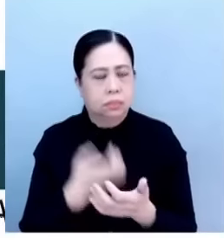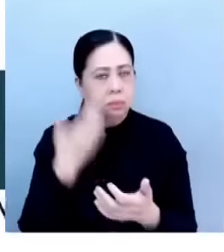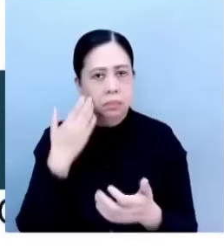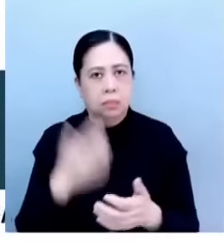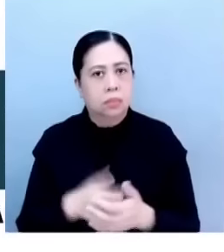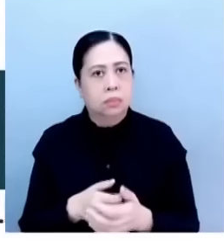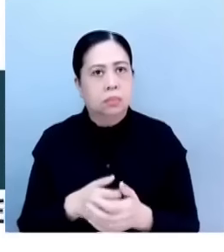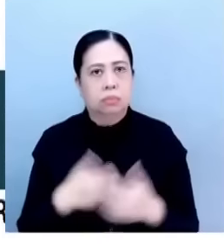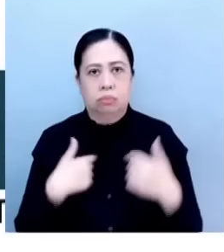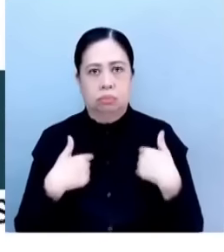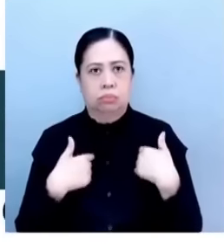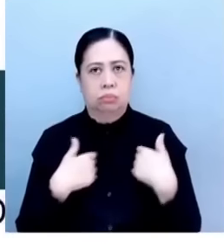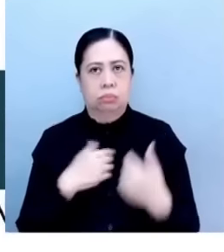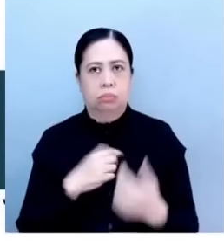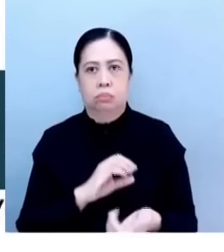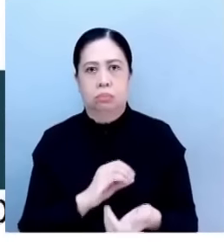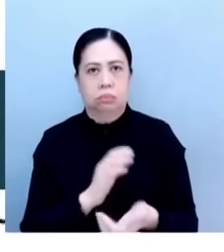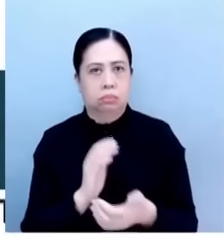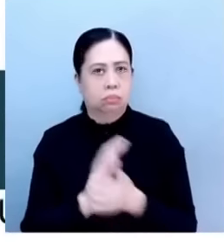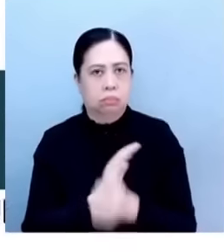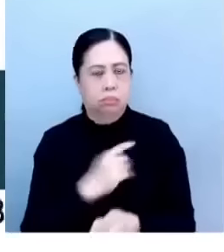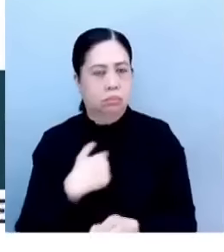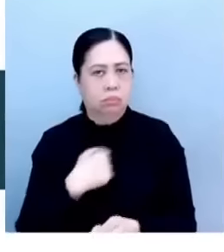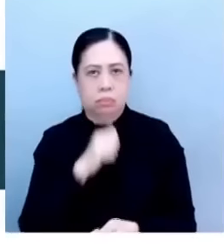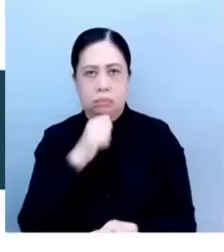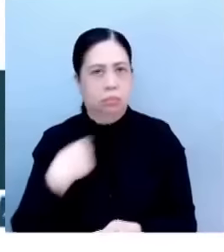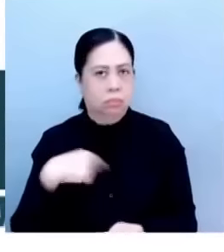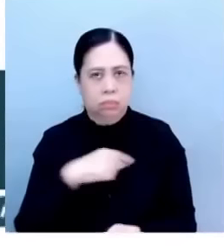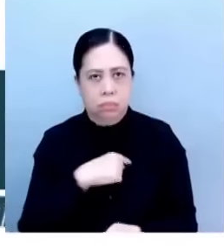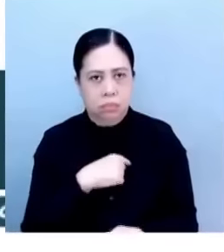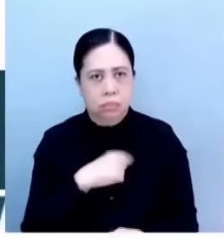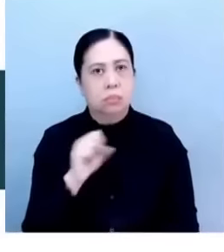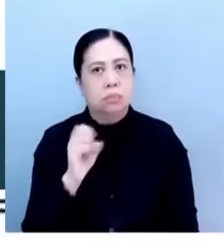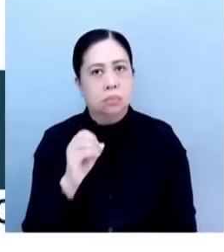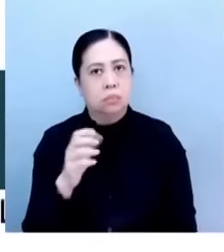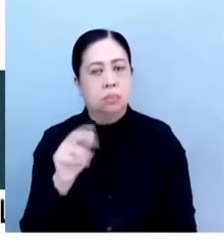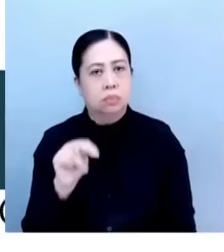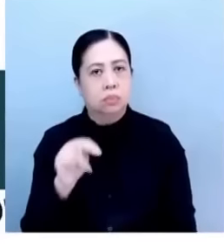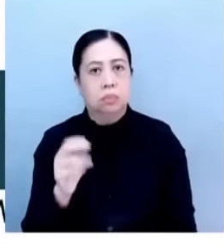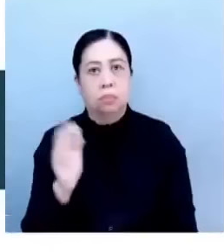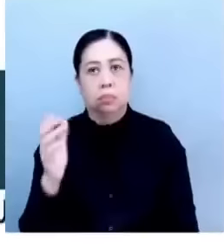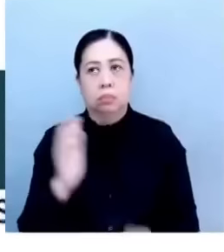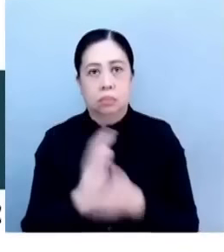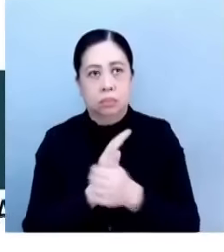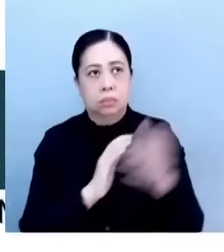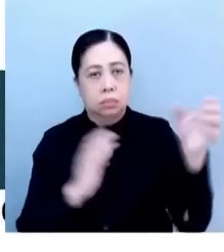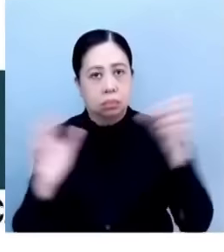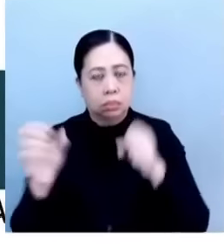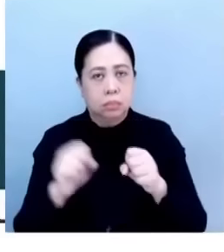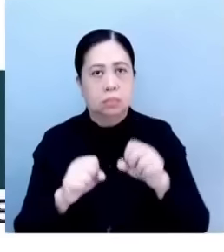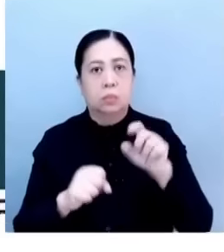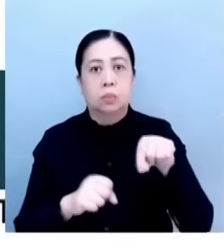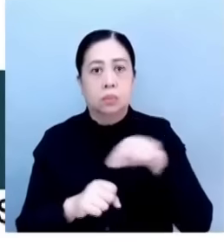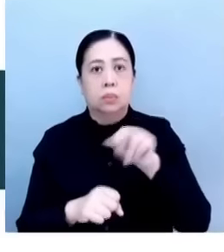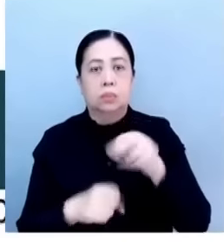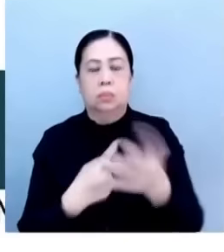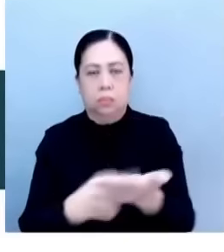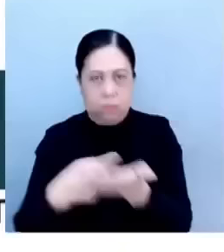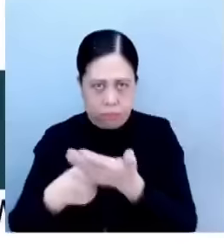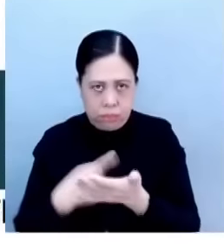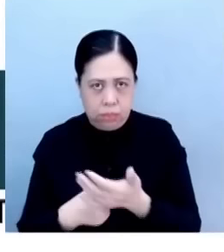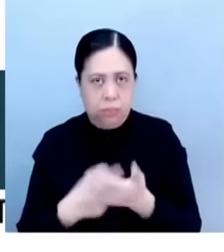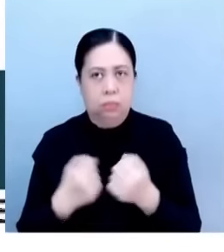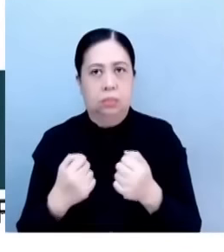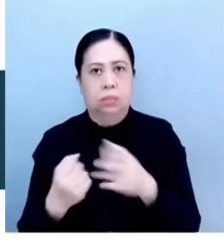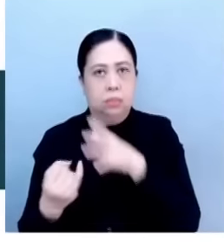We don't have the competence or the expertise for that. So we need experts, we need public discussion, even with the